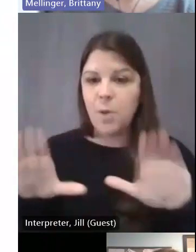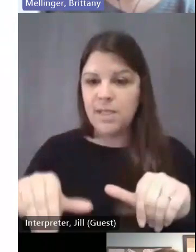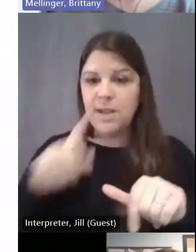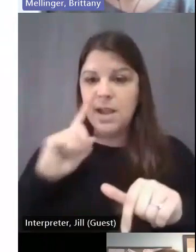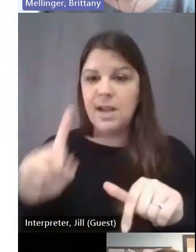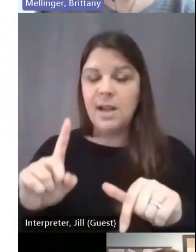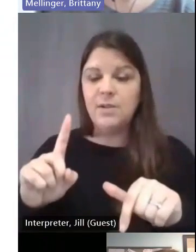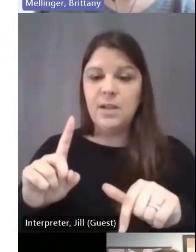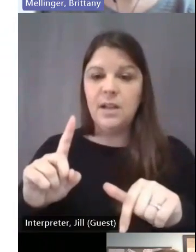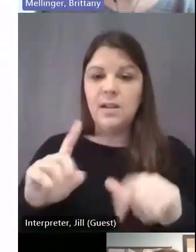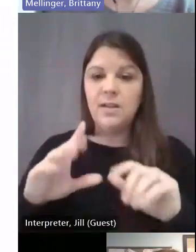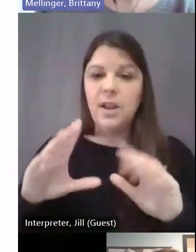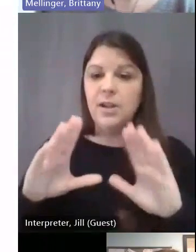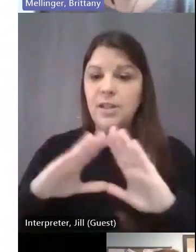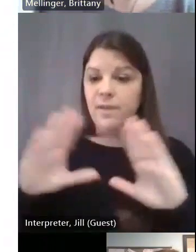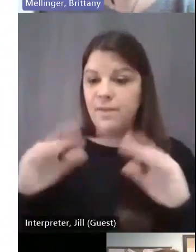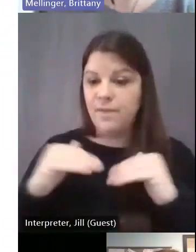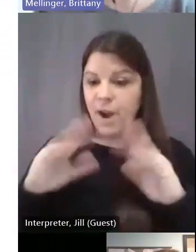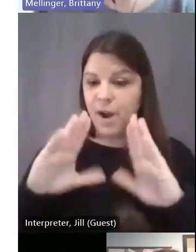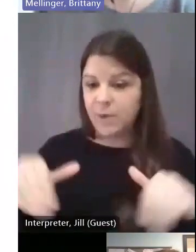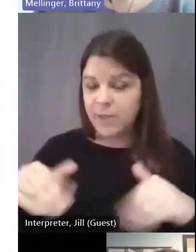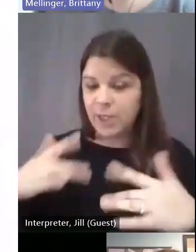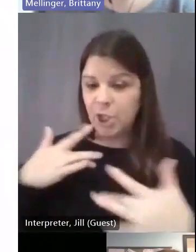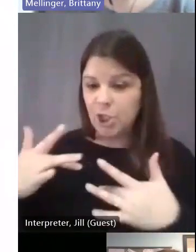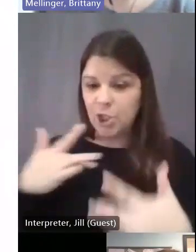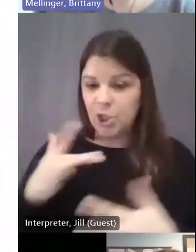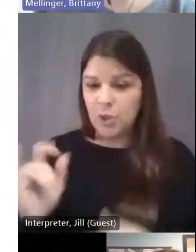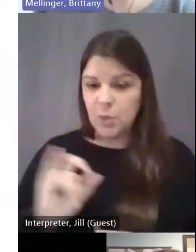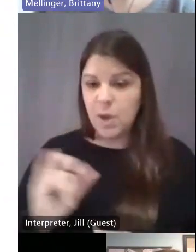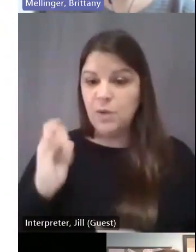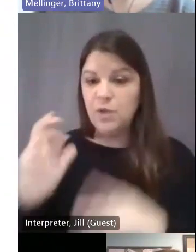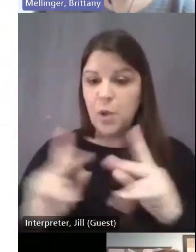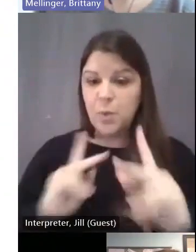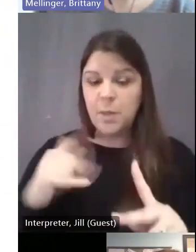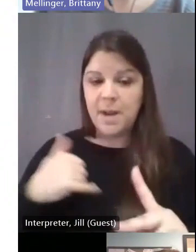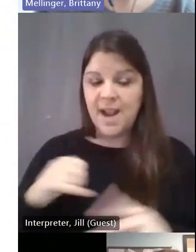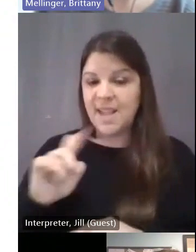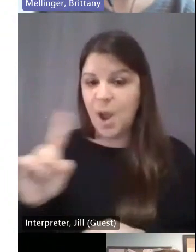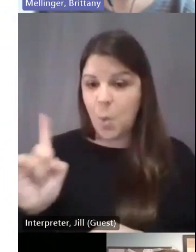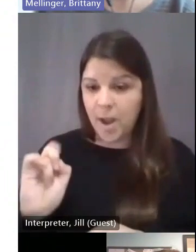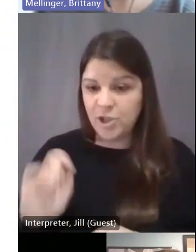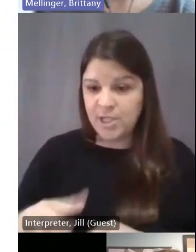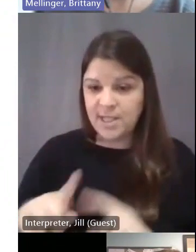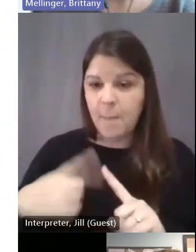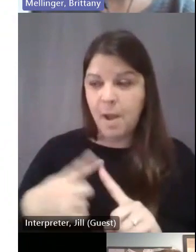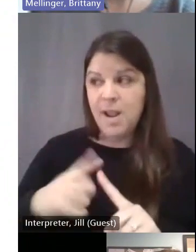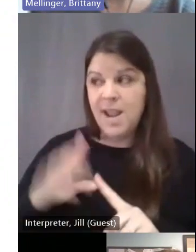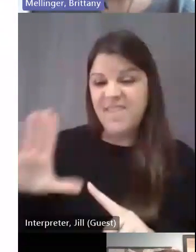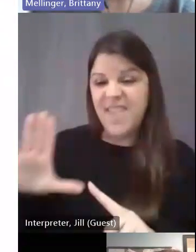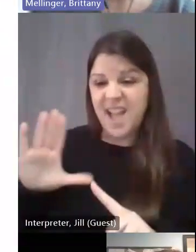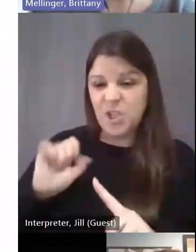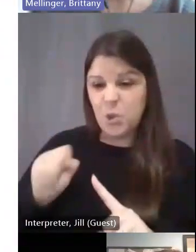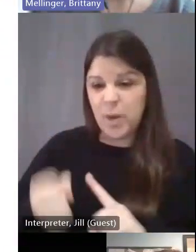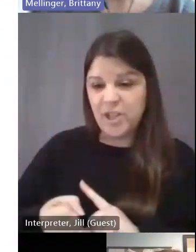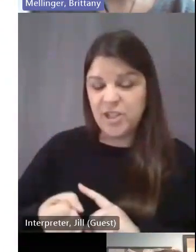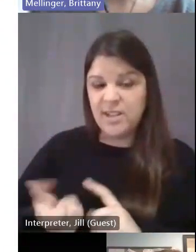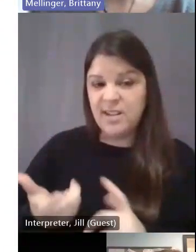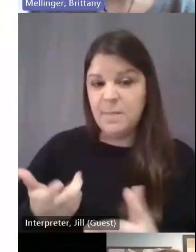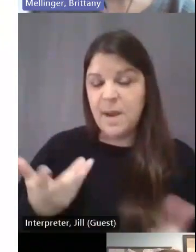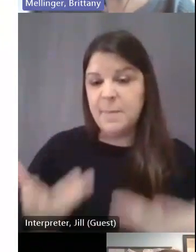up in fair housing concerns as well. So if someone does have questions about if their situation might